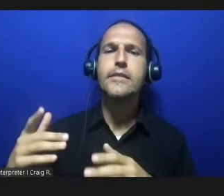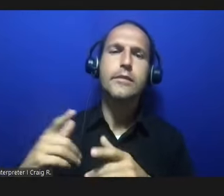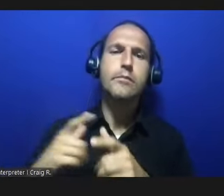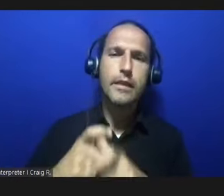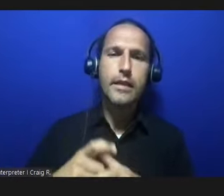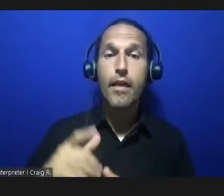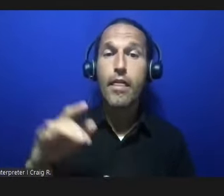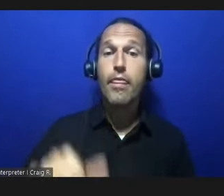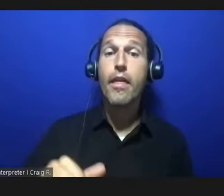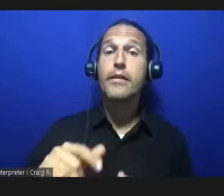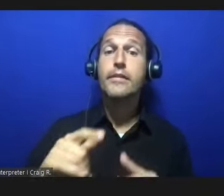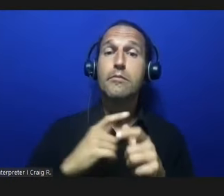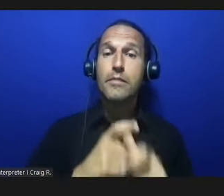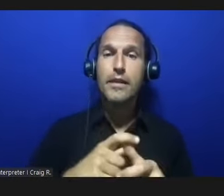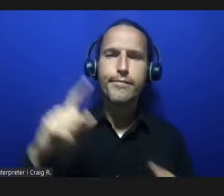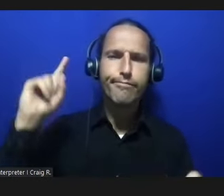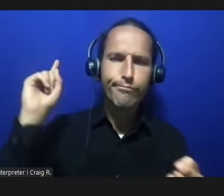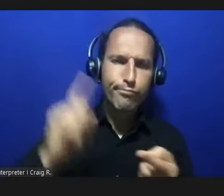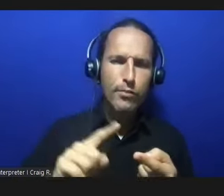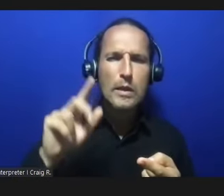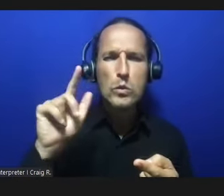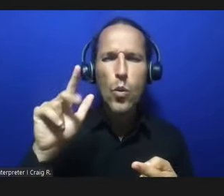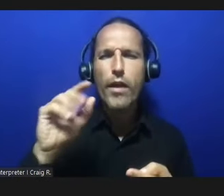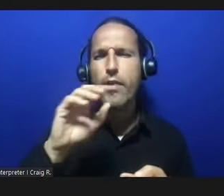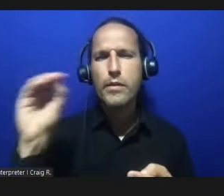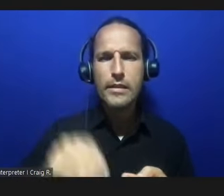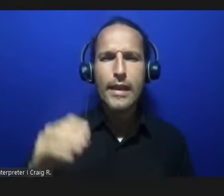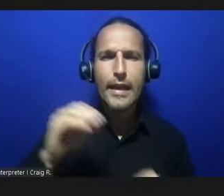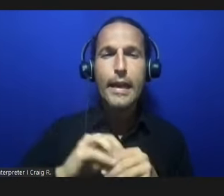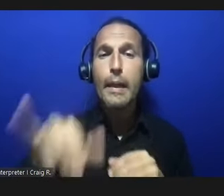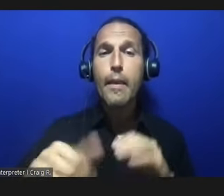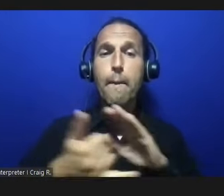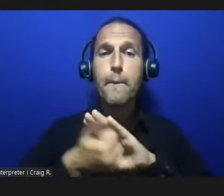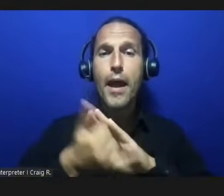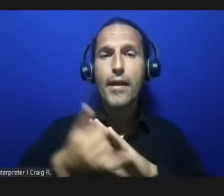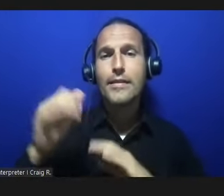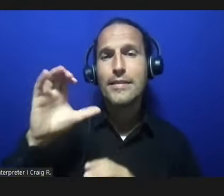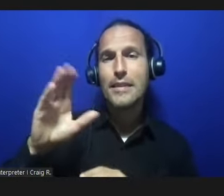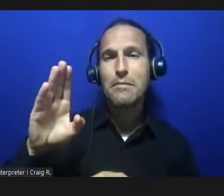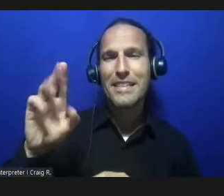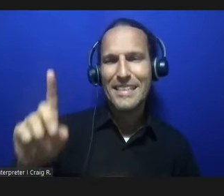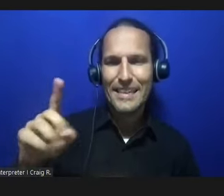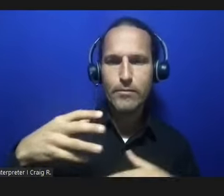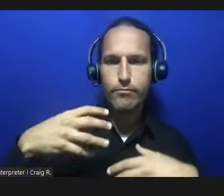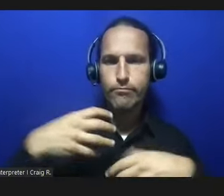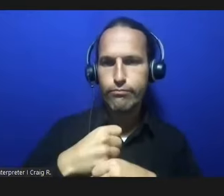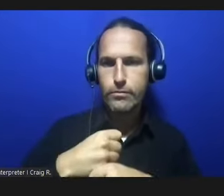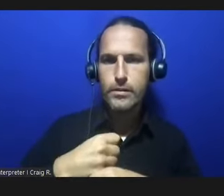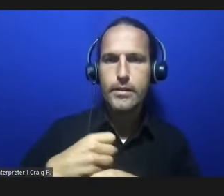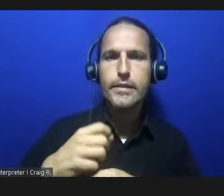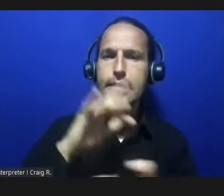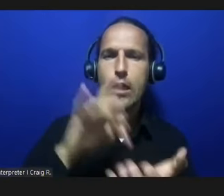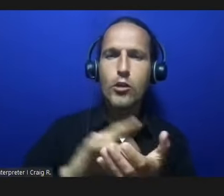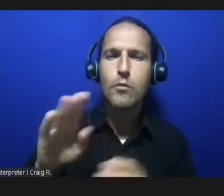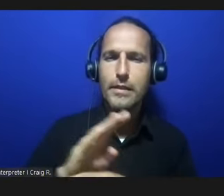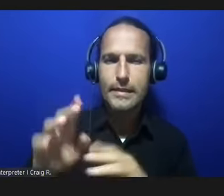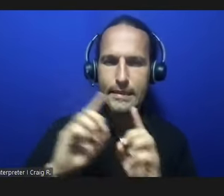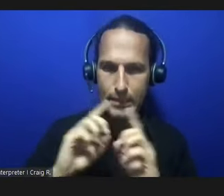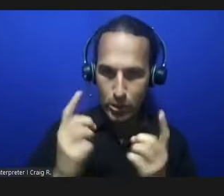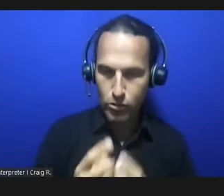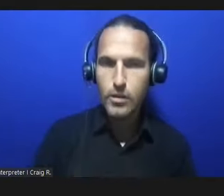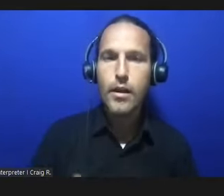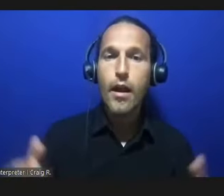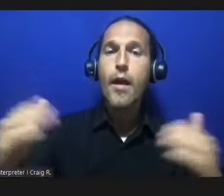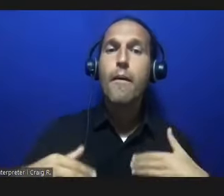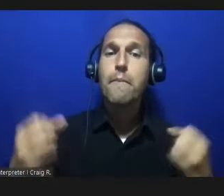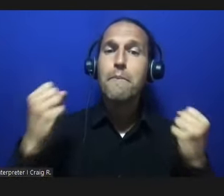travel speeds decreased by 23% in Manhattan's Central Business District, or CBD. And during that same period, multiple studies and